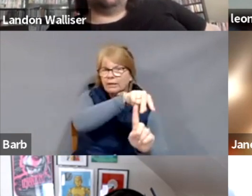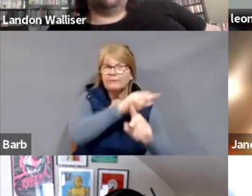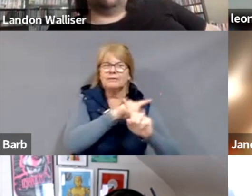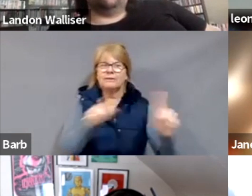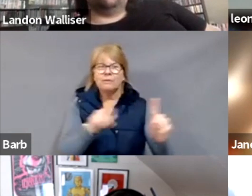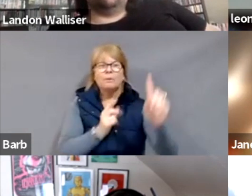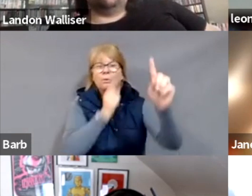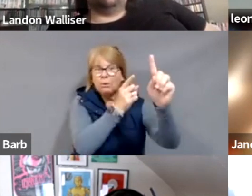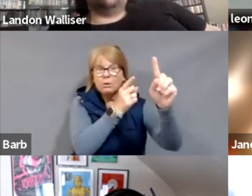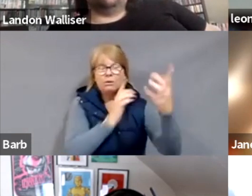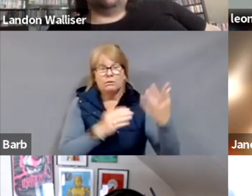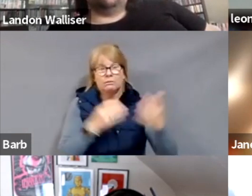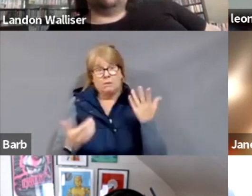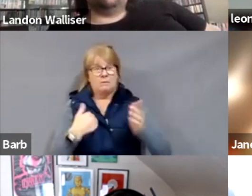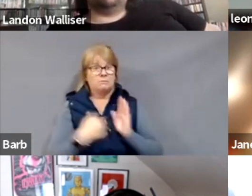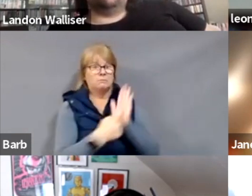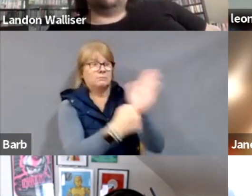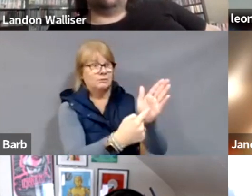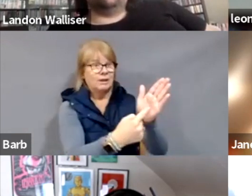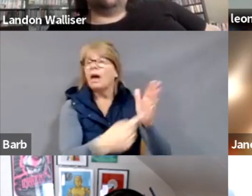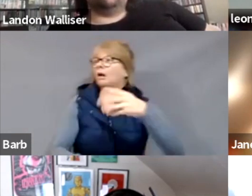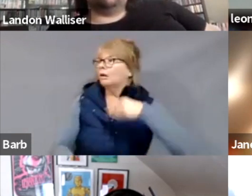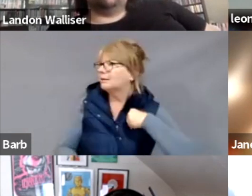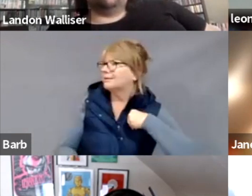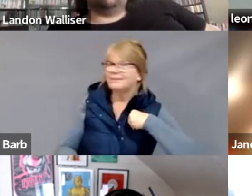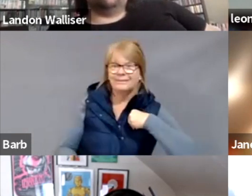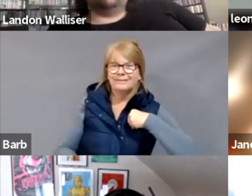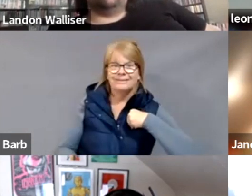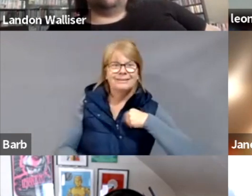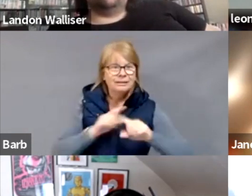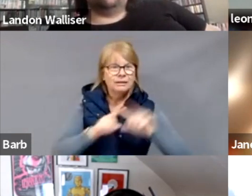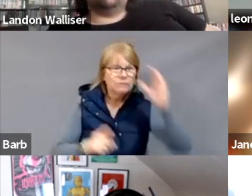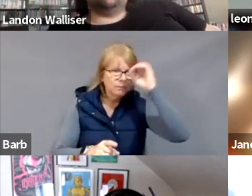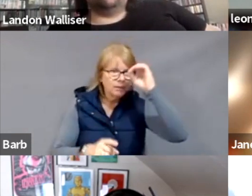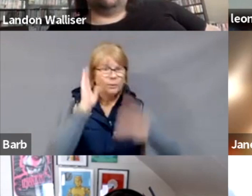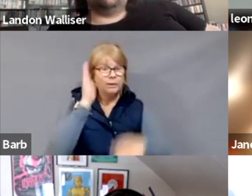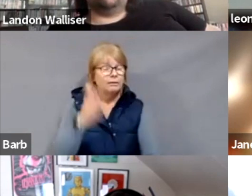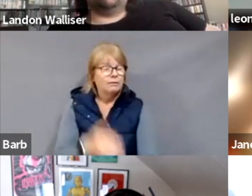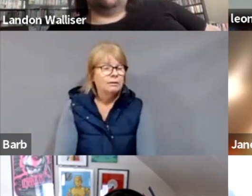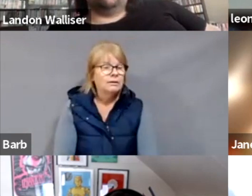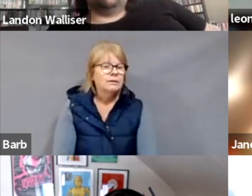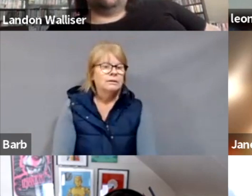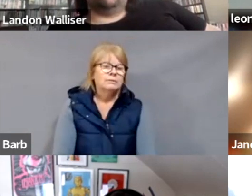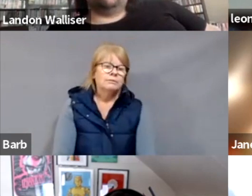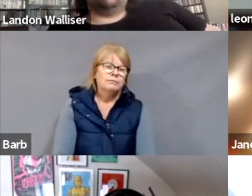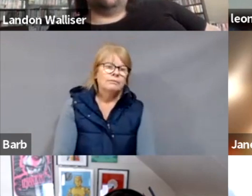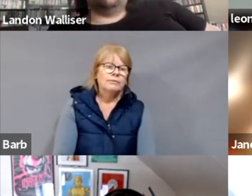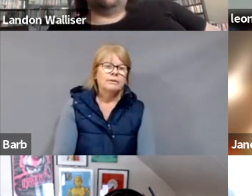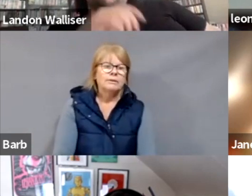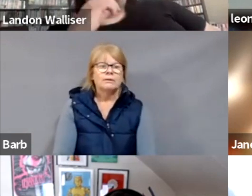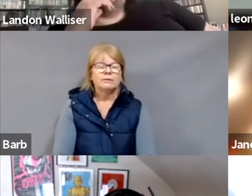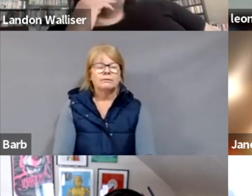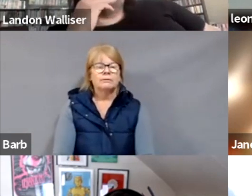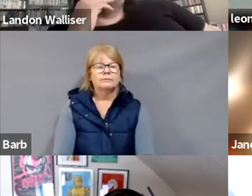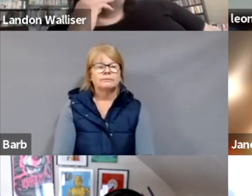be, is going to have the same opinion. Like, you know, a lot of the stuff that I'm carrying right now in terms